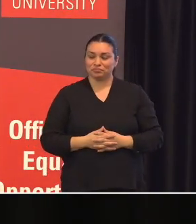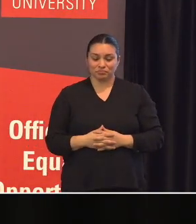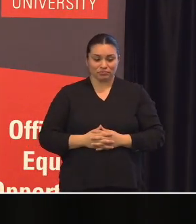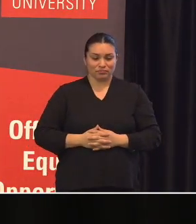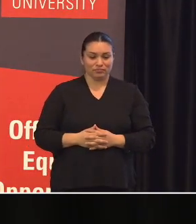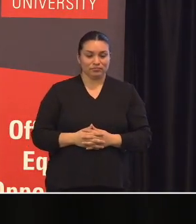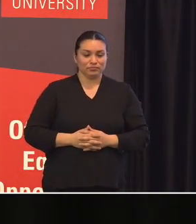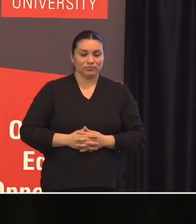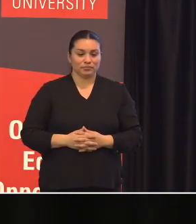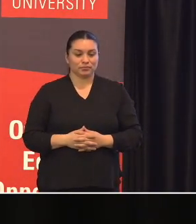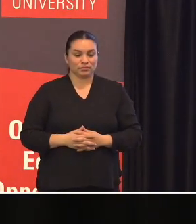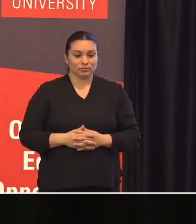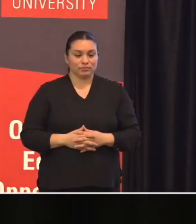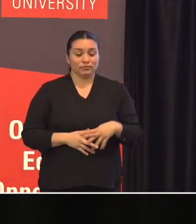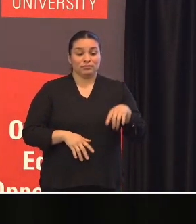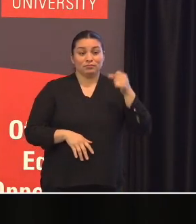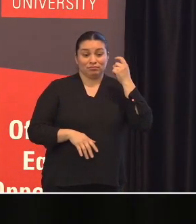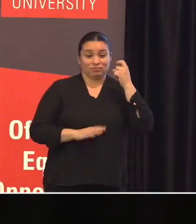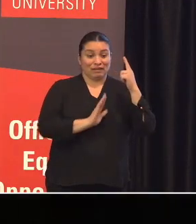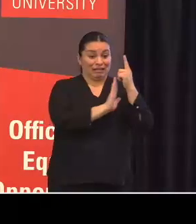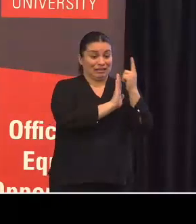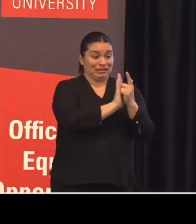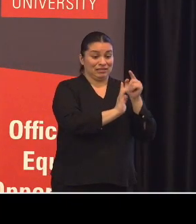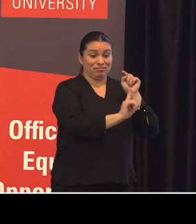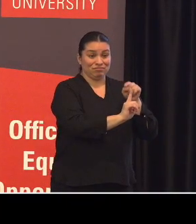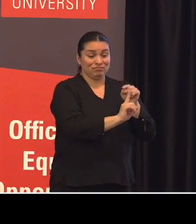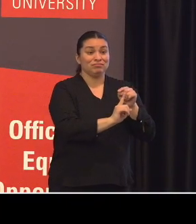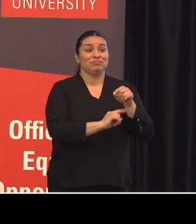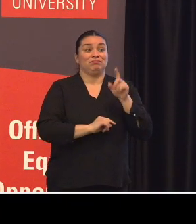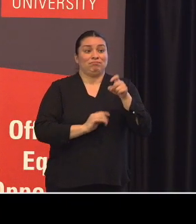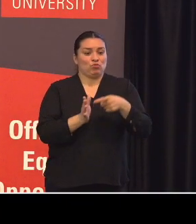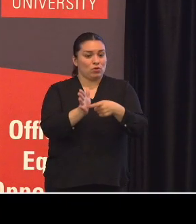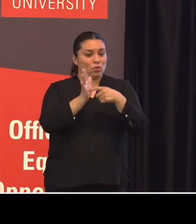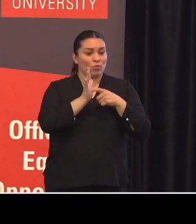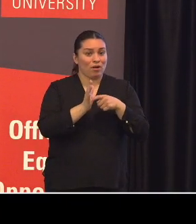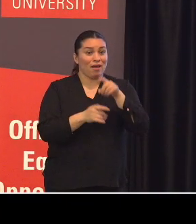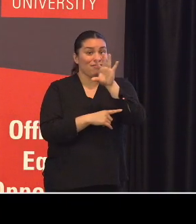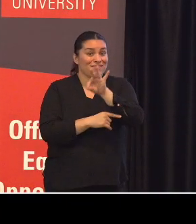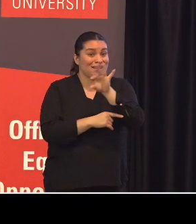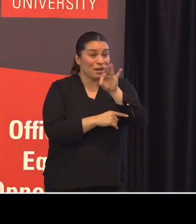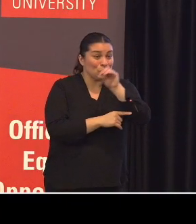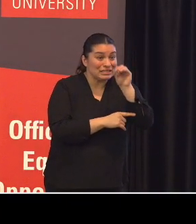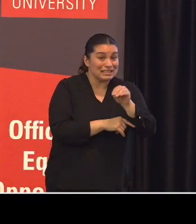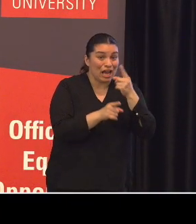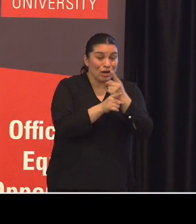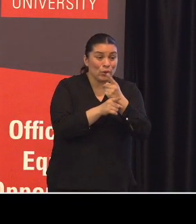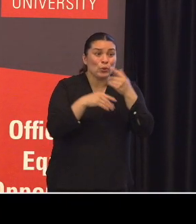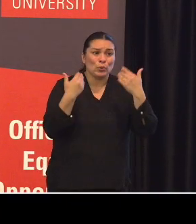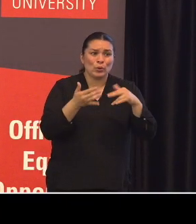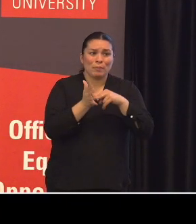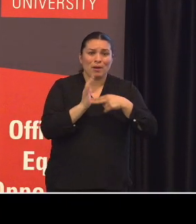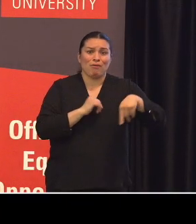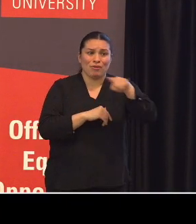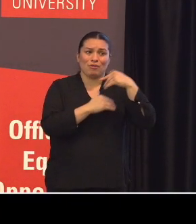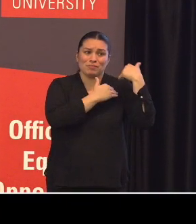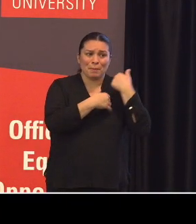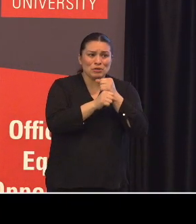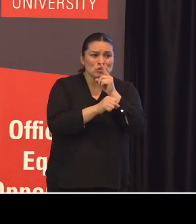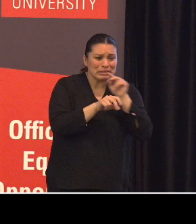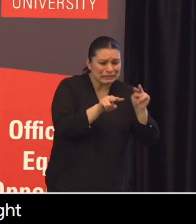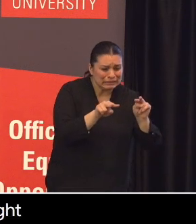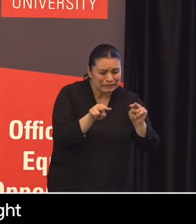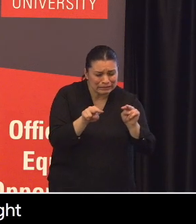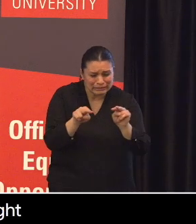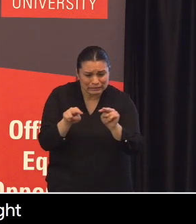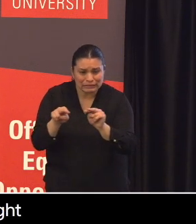for spelling, punctuation, and that if more than one person is talking, that we share who is speaking if the speaker changes, right?